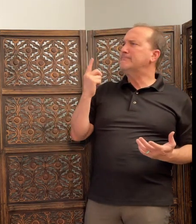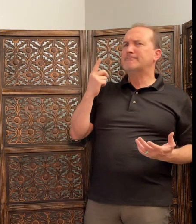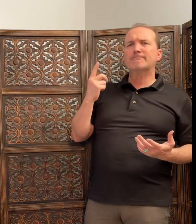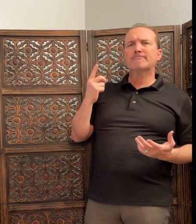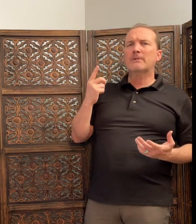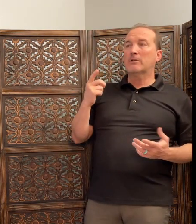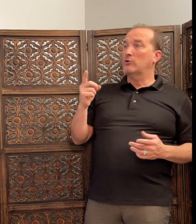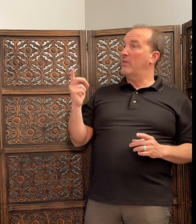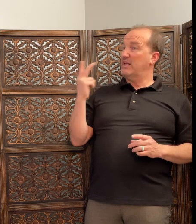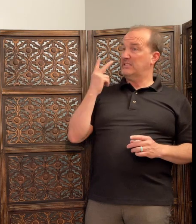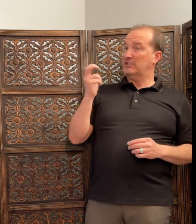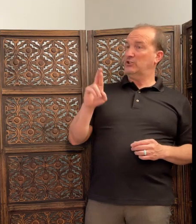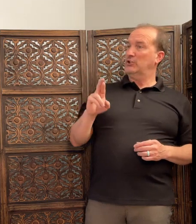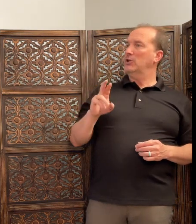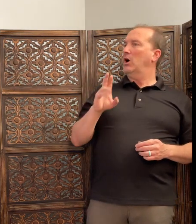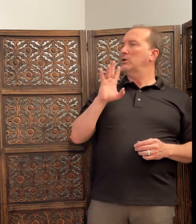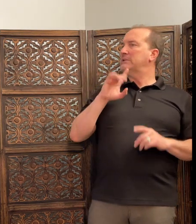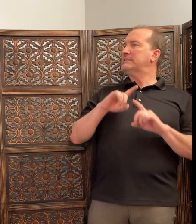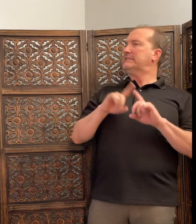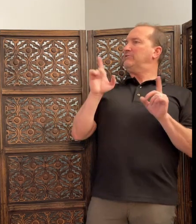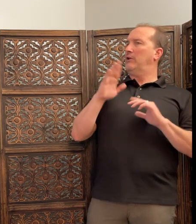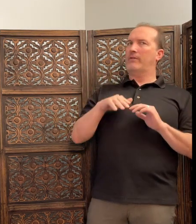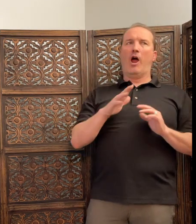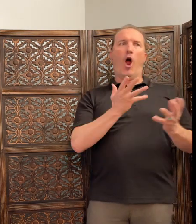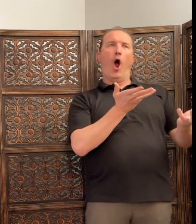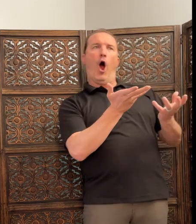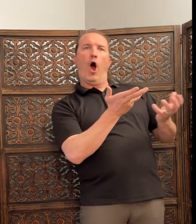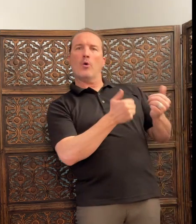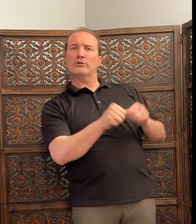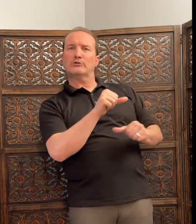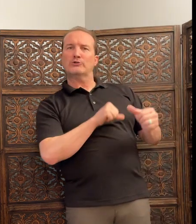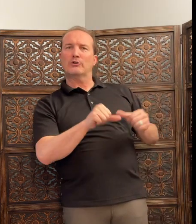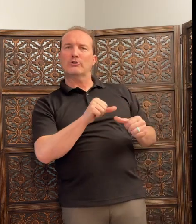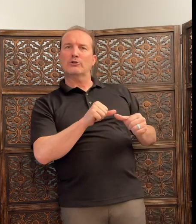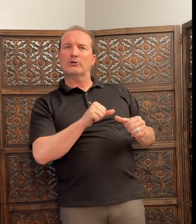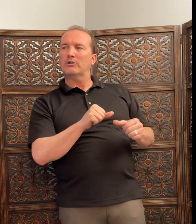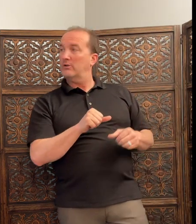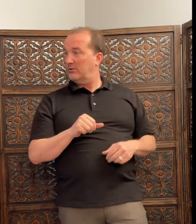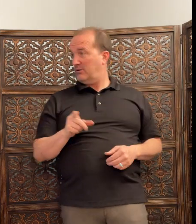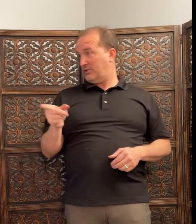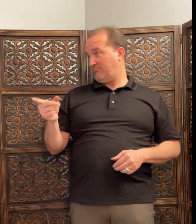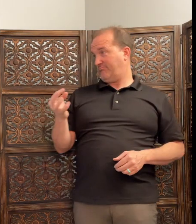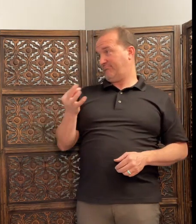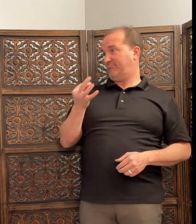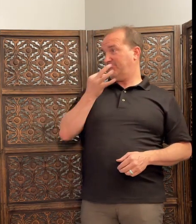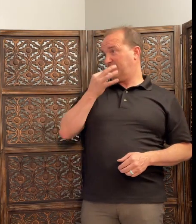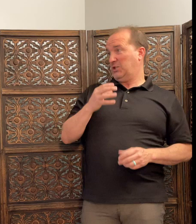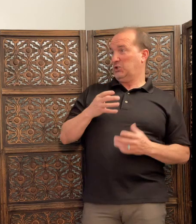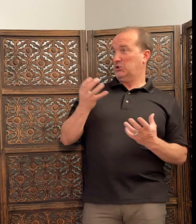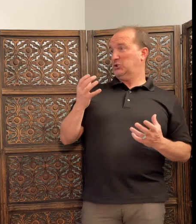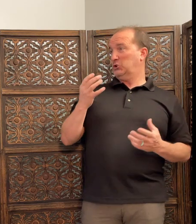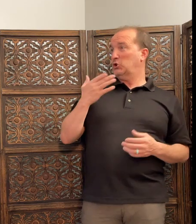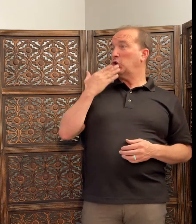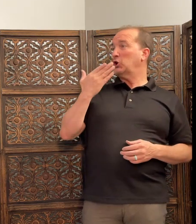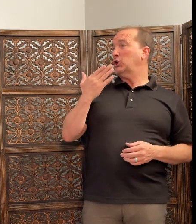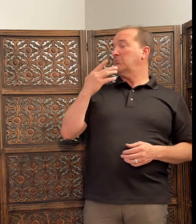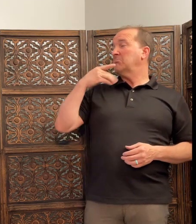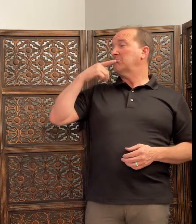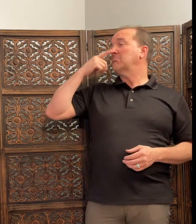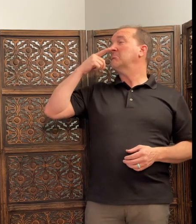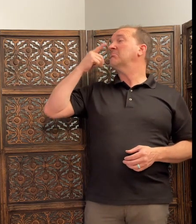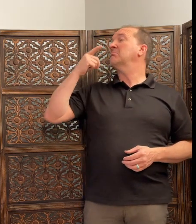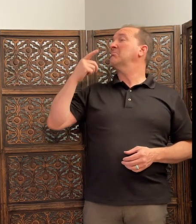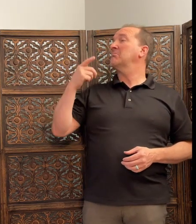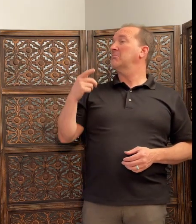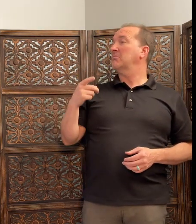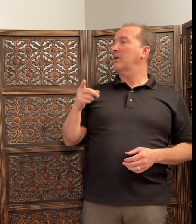absence. They often do not speak to her in the ways that they speak to each other. They assume that Janie is too good to hang out with them.